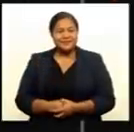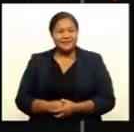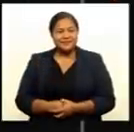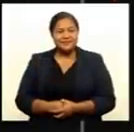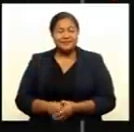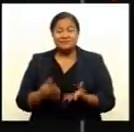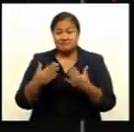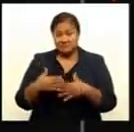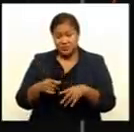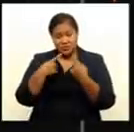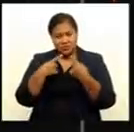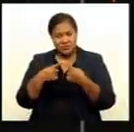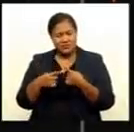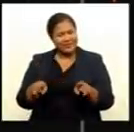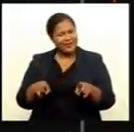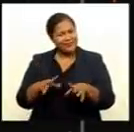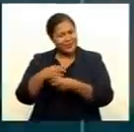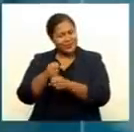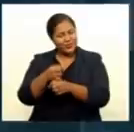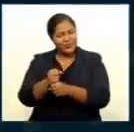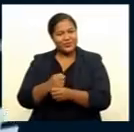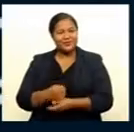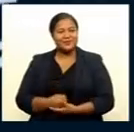our latest COVID-19 update.